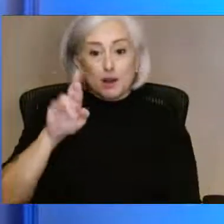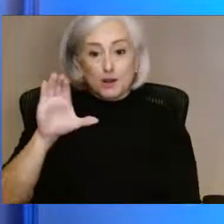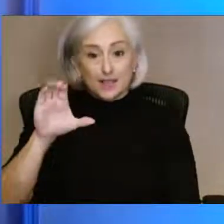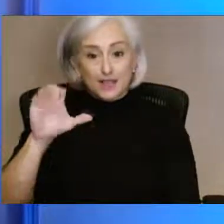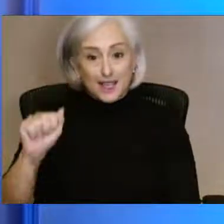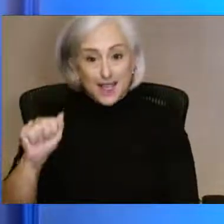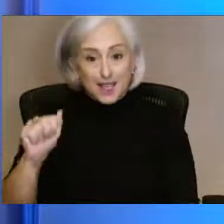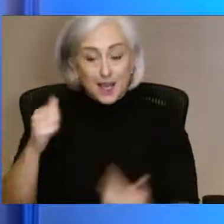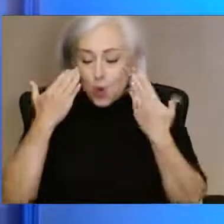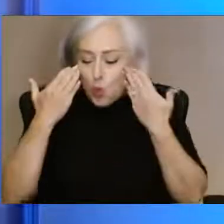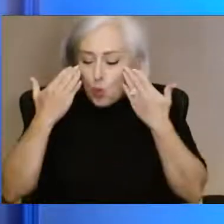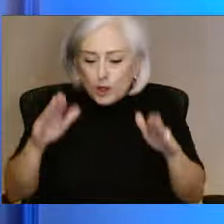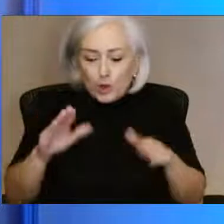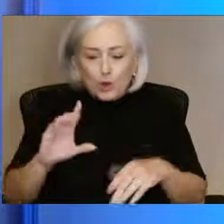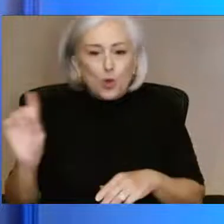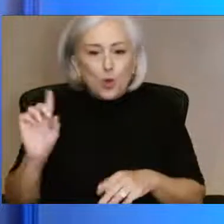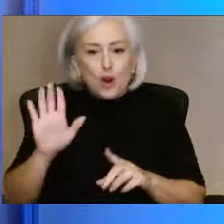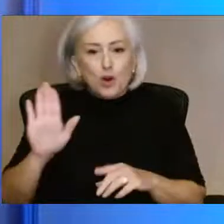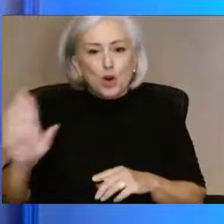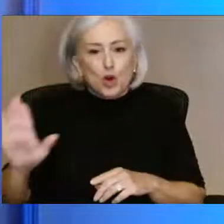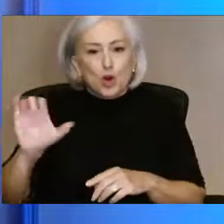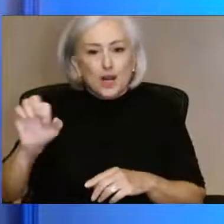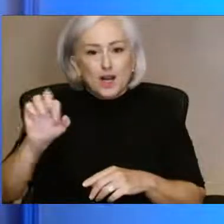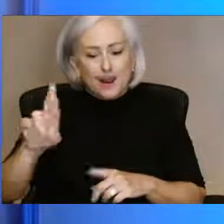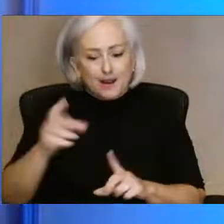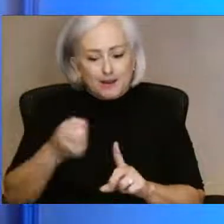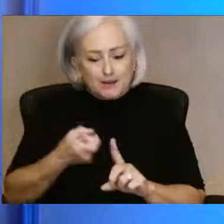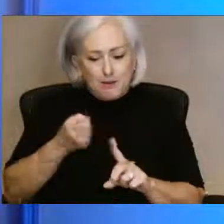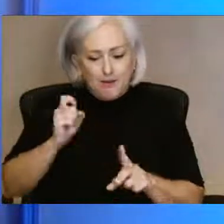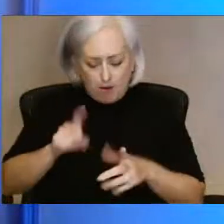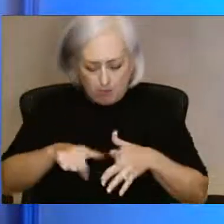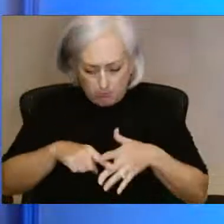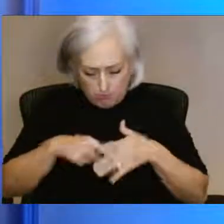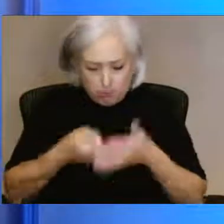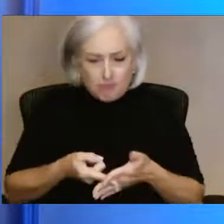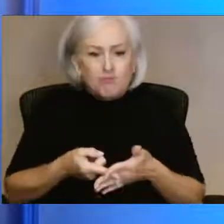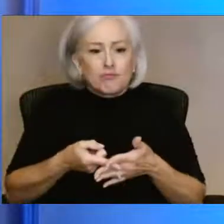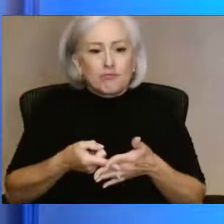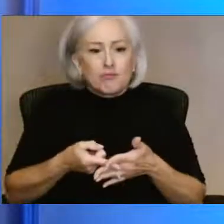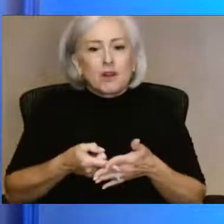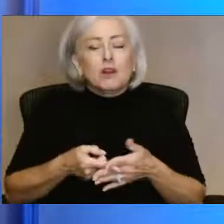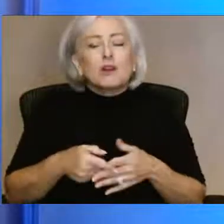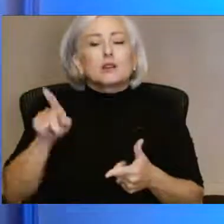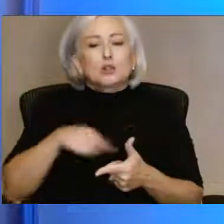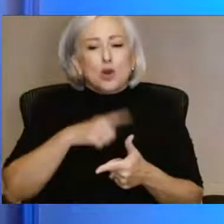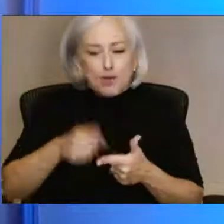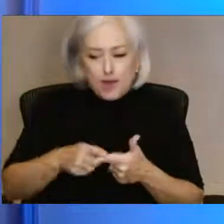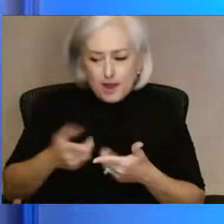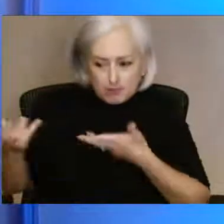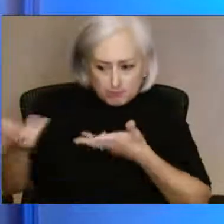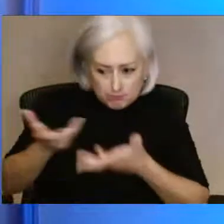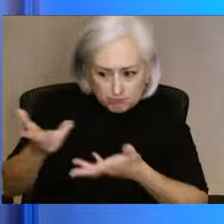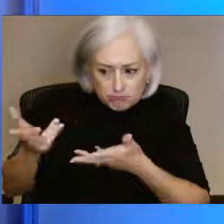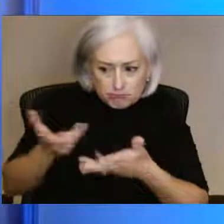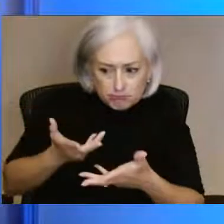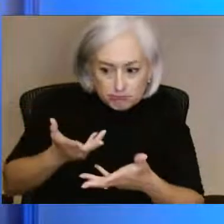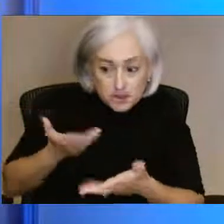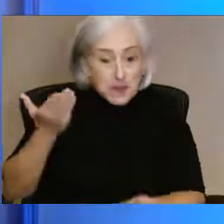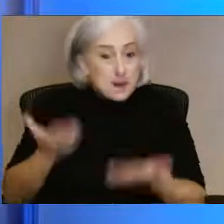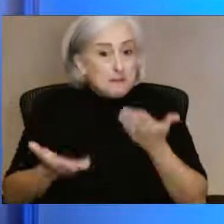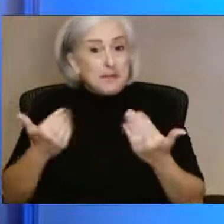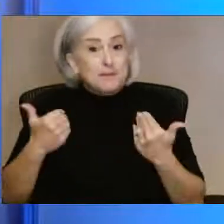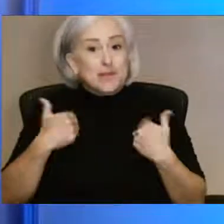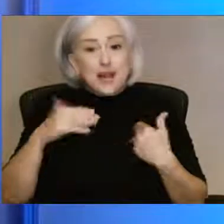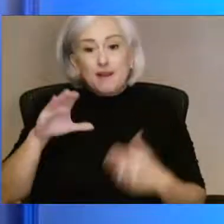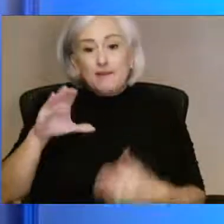that kind of allowed us to have this interesting conversation. Well, you know, could it be she has a centromere that was predisposing